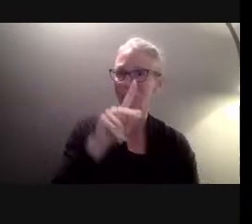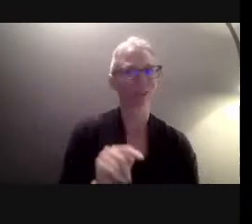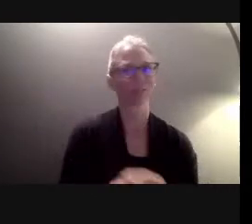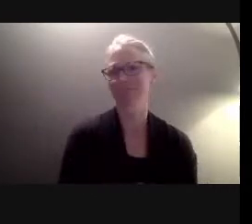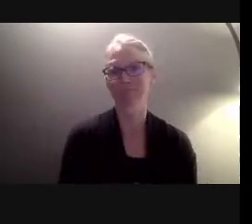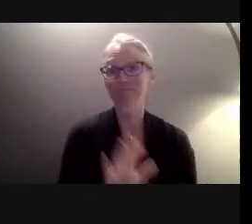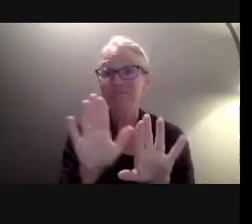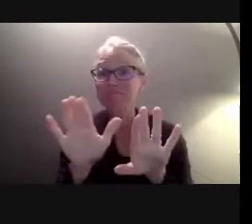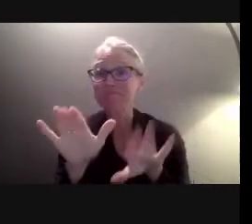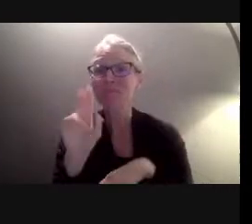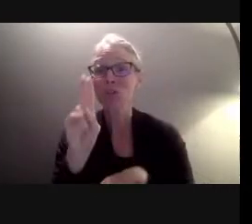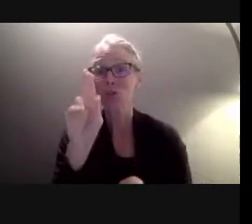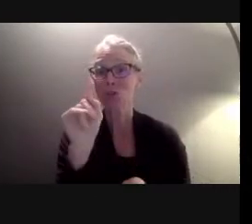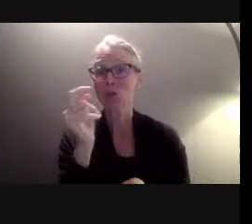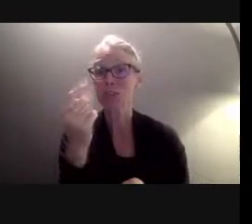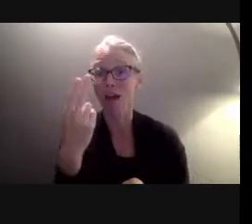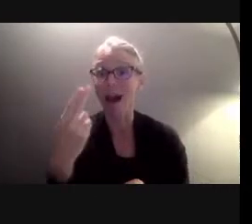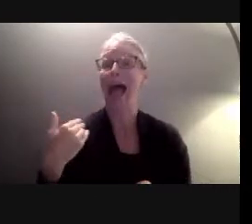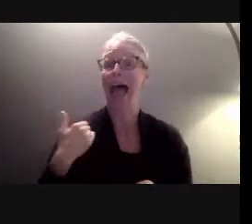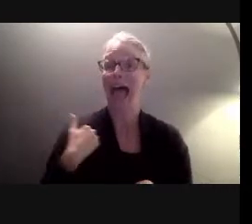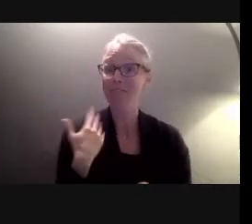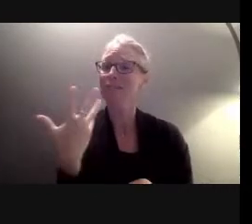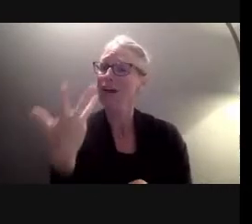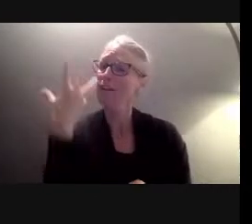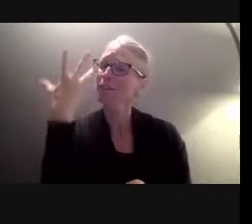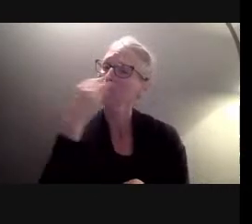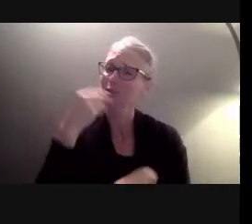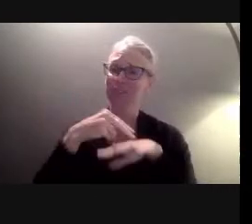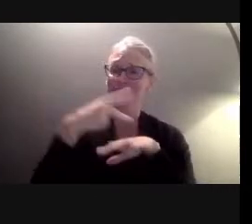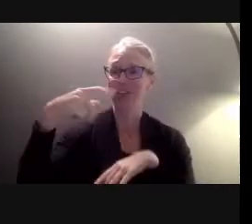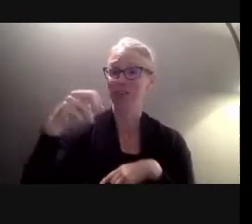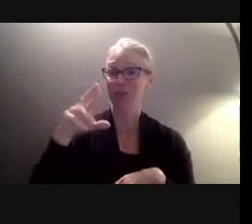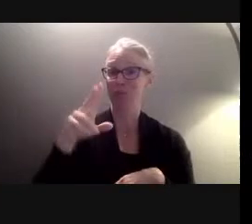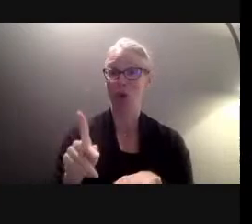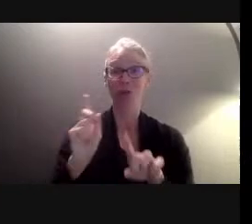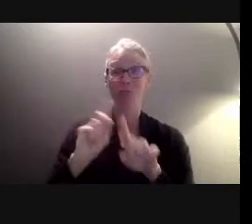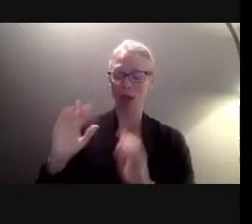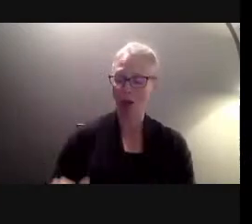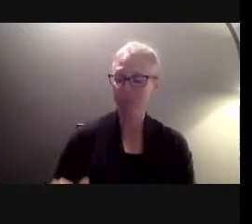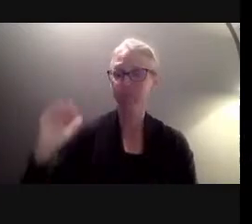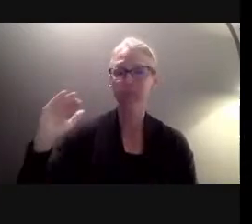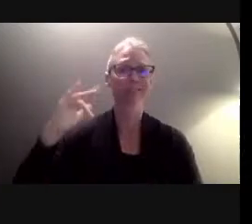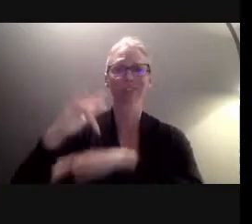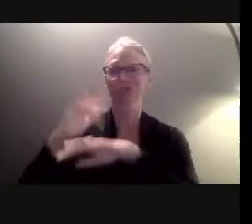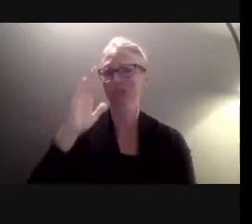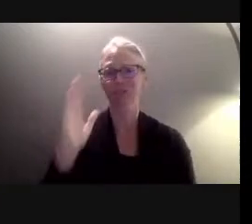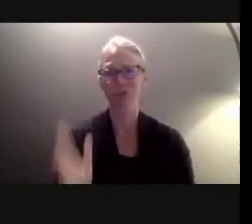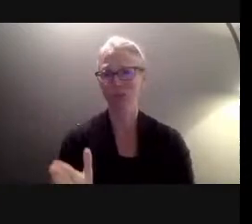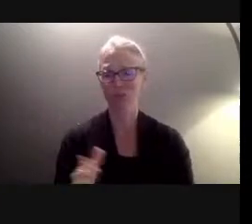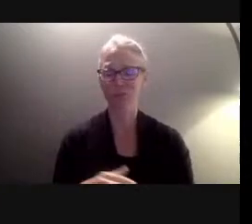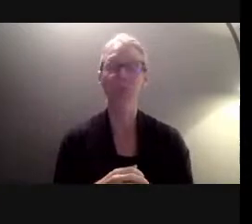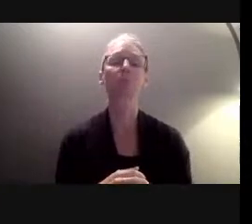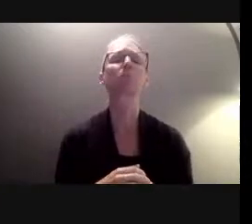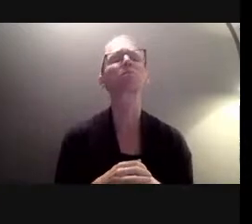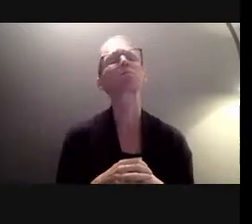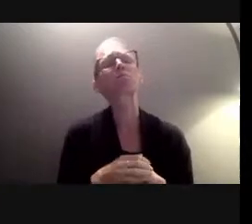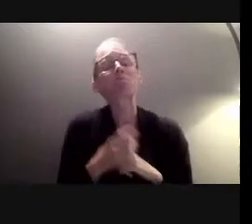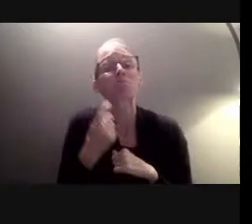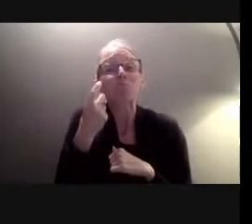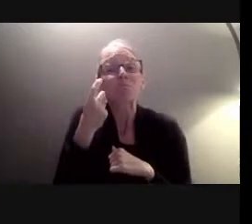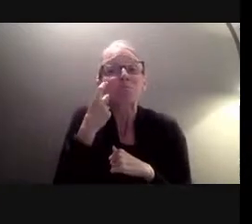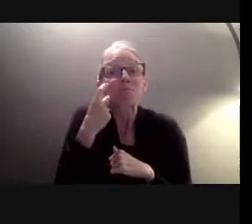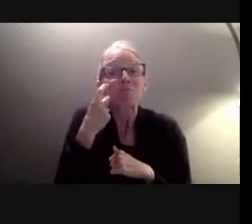had 5 beautiful national parks. So it wasn't until about a few years ago that I